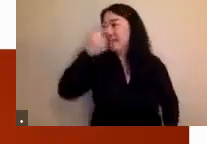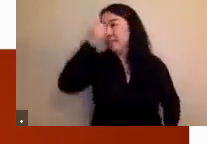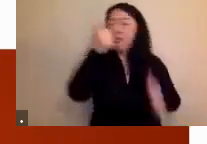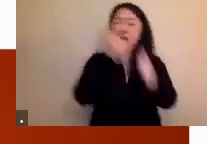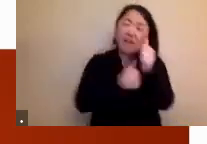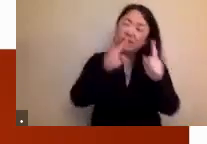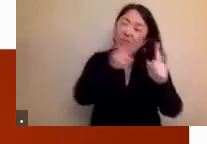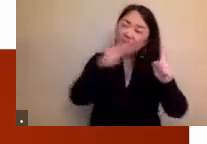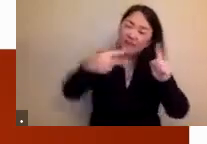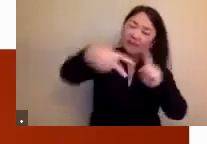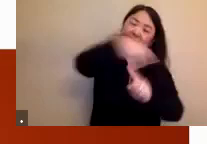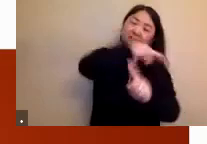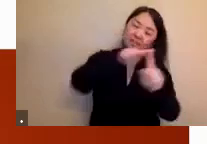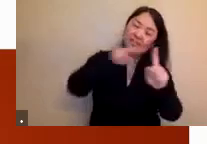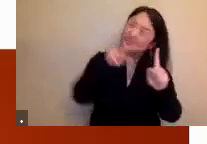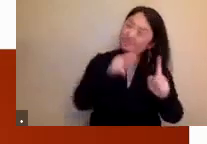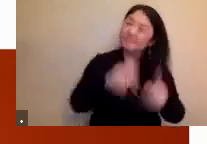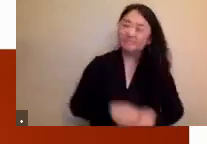aspect of it.